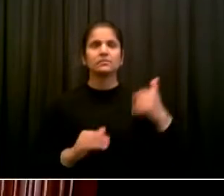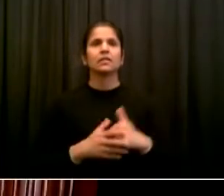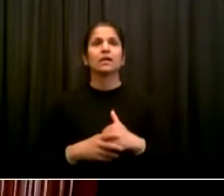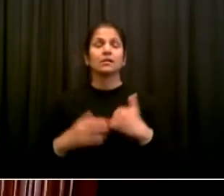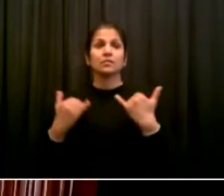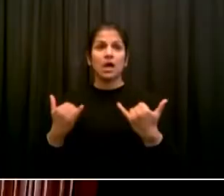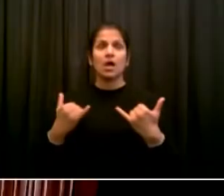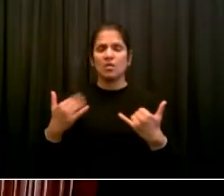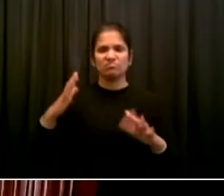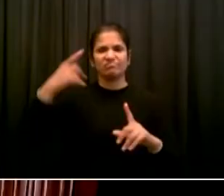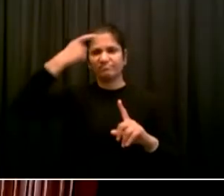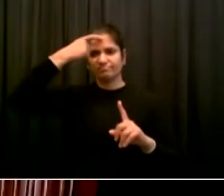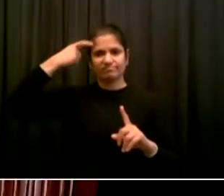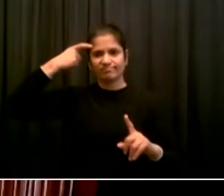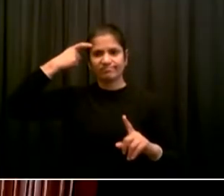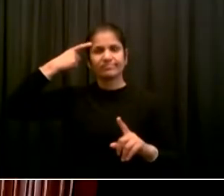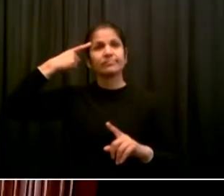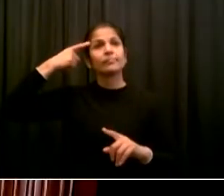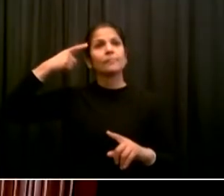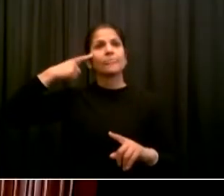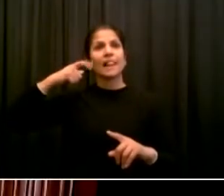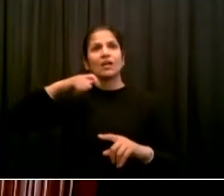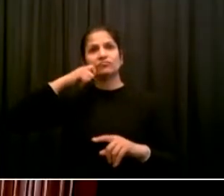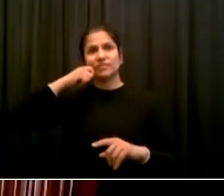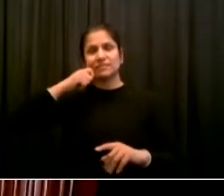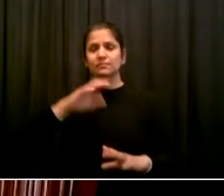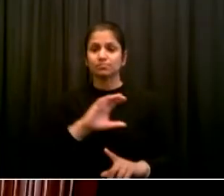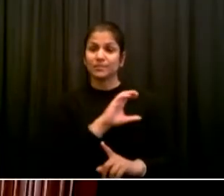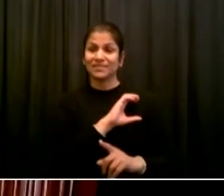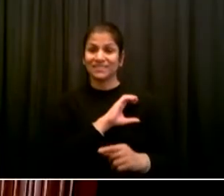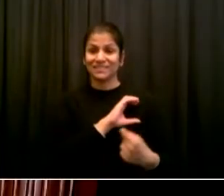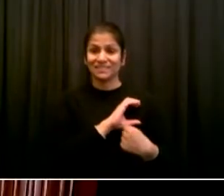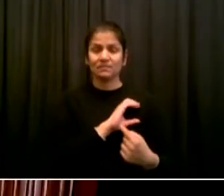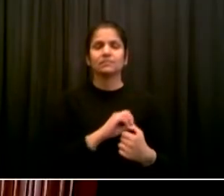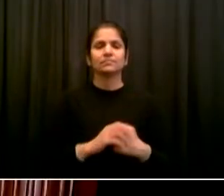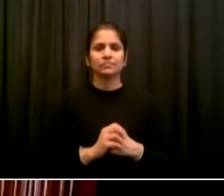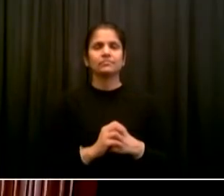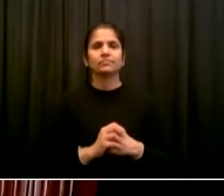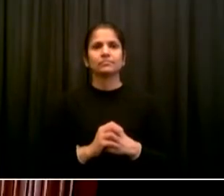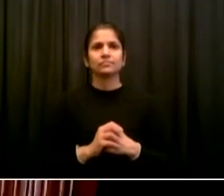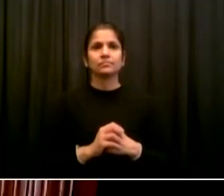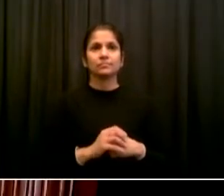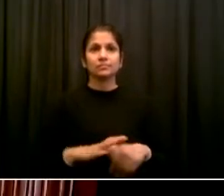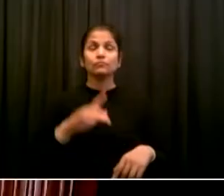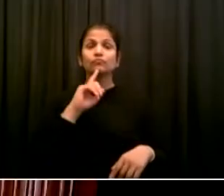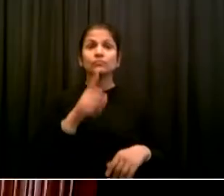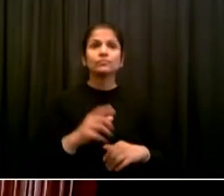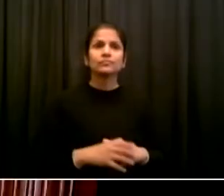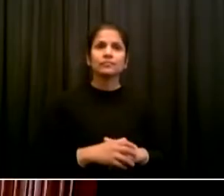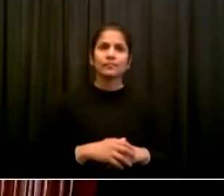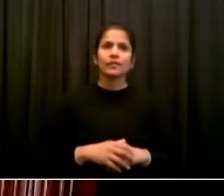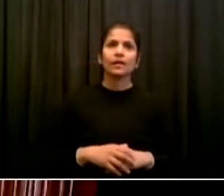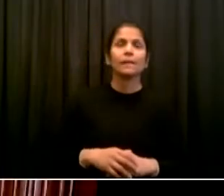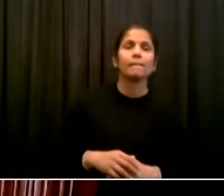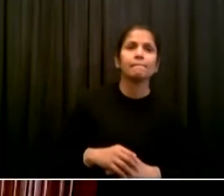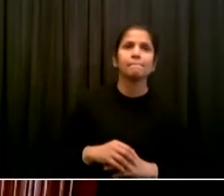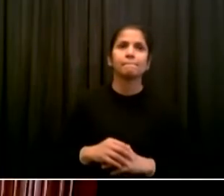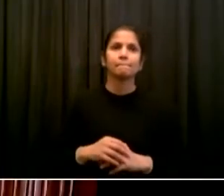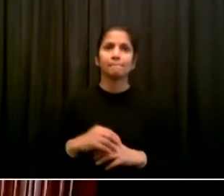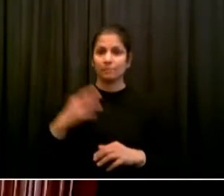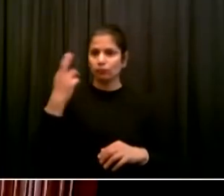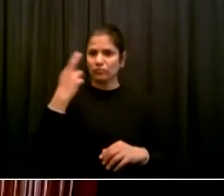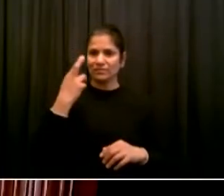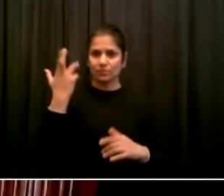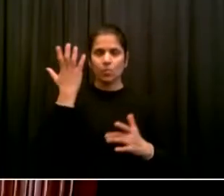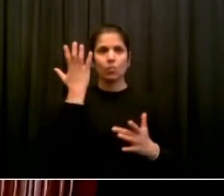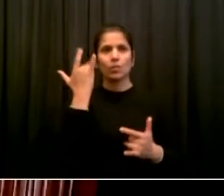of racialized policing. Truth is a prerequisite to progress. It calls on the NYPD to